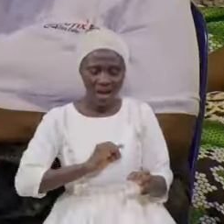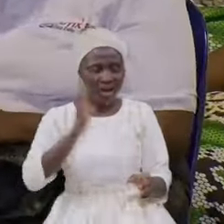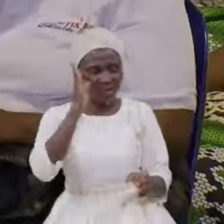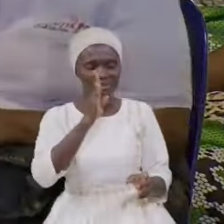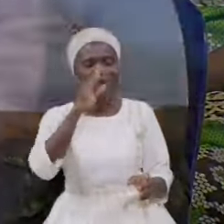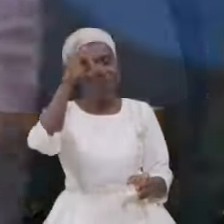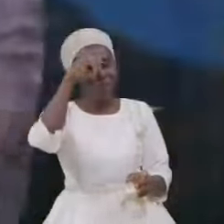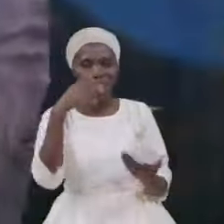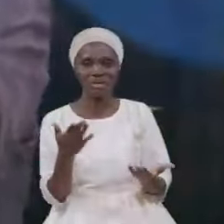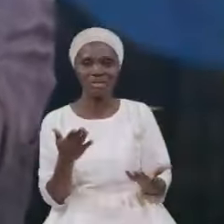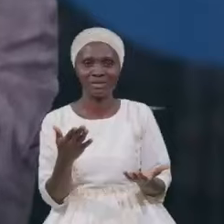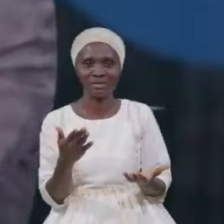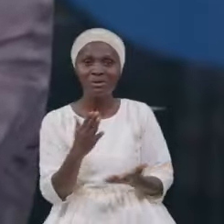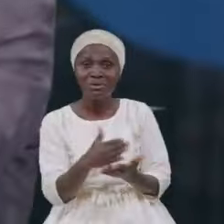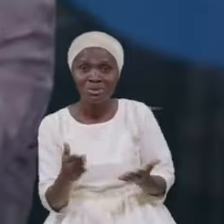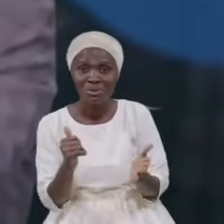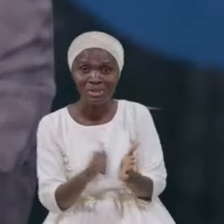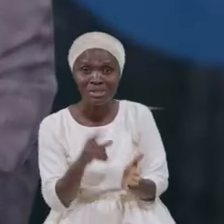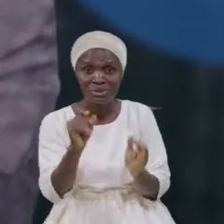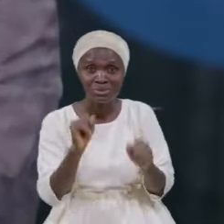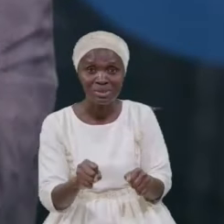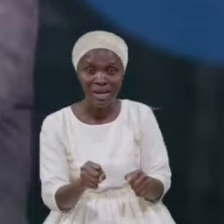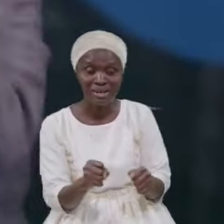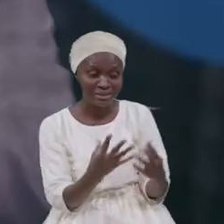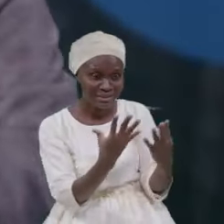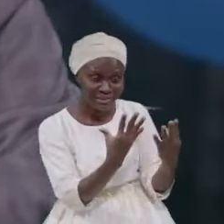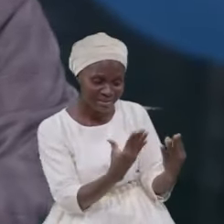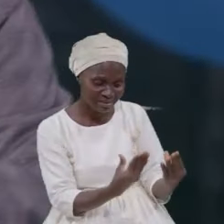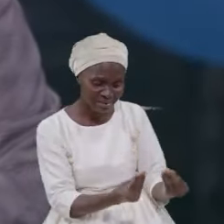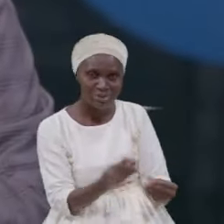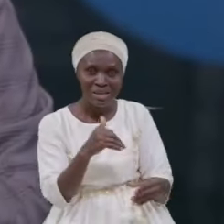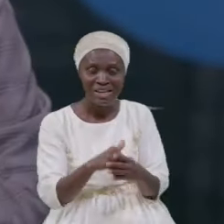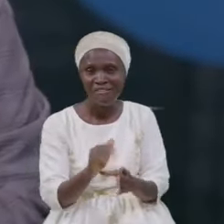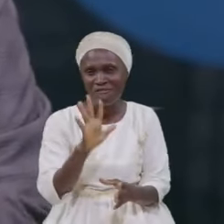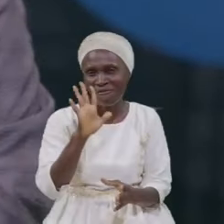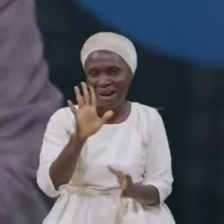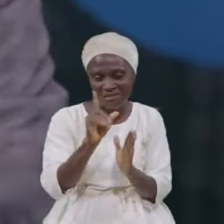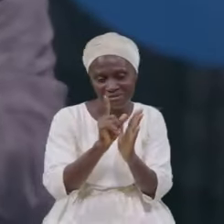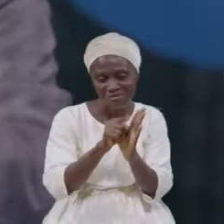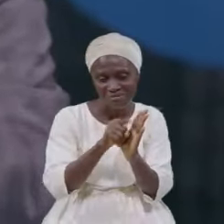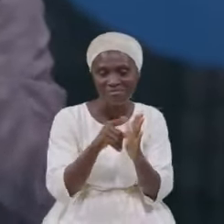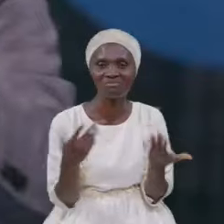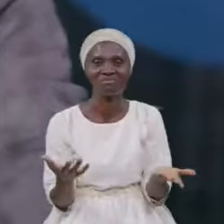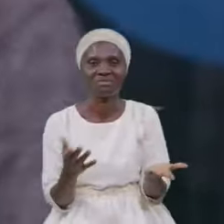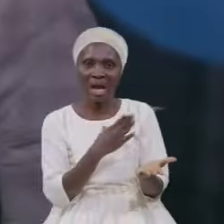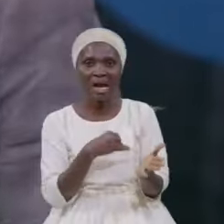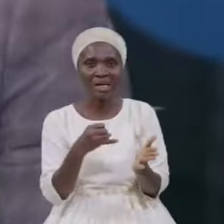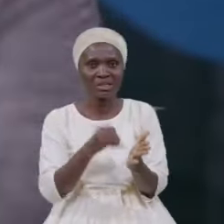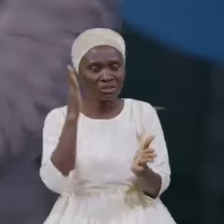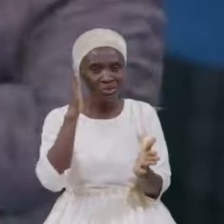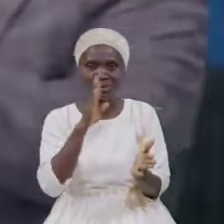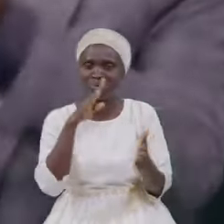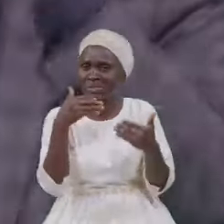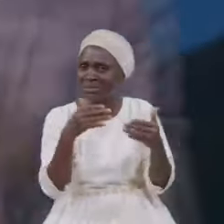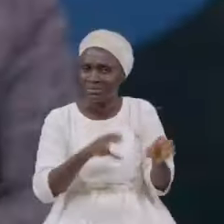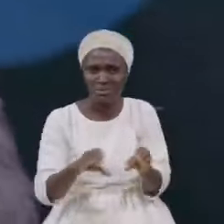of repentance, 5 minutes and it's done. Day of restoration, 5 minutes and it's done. Day